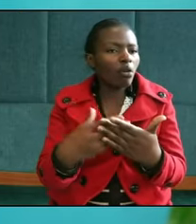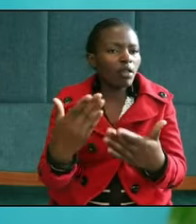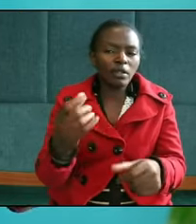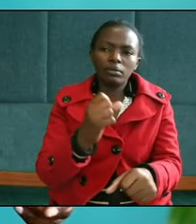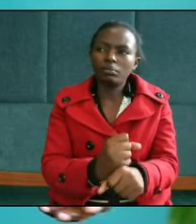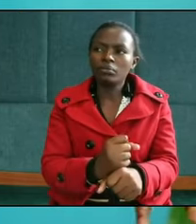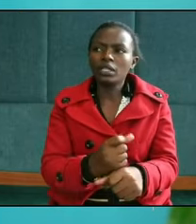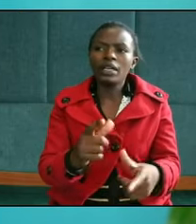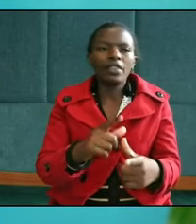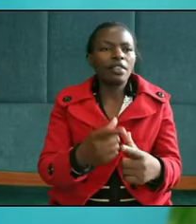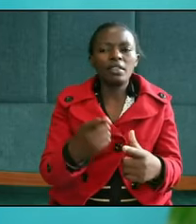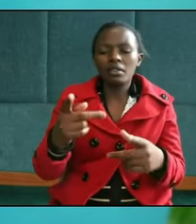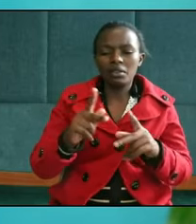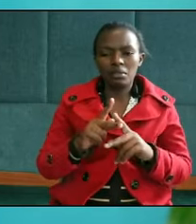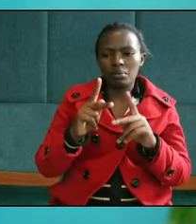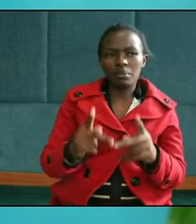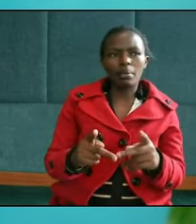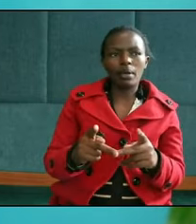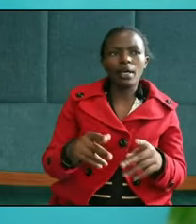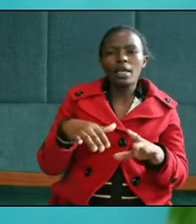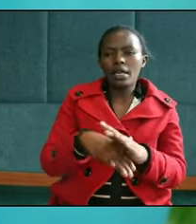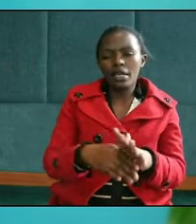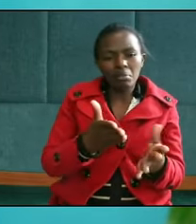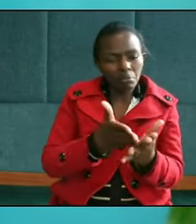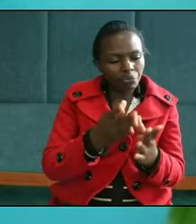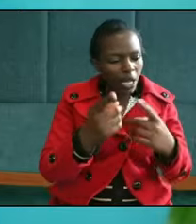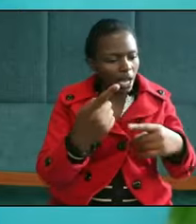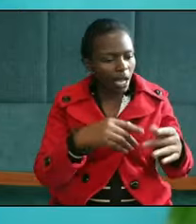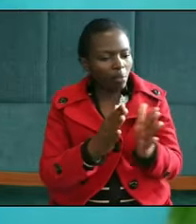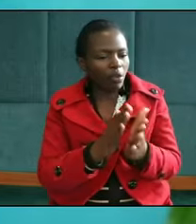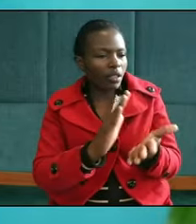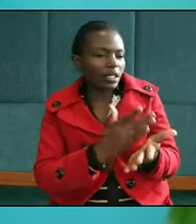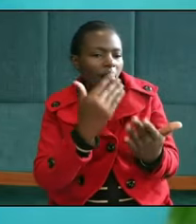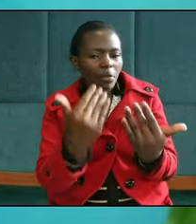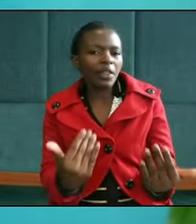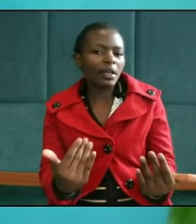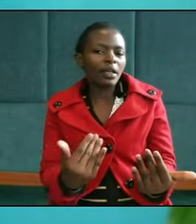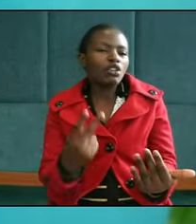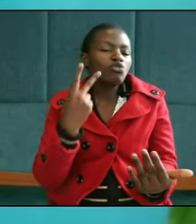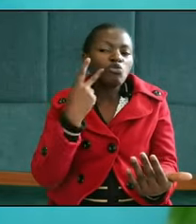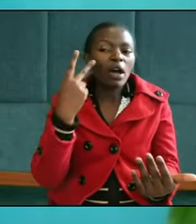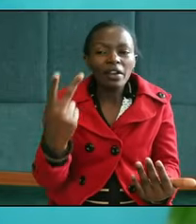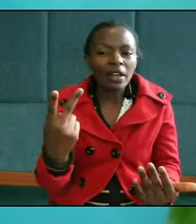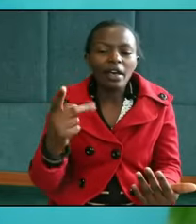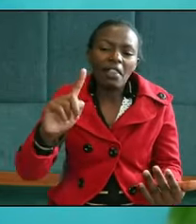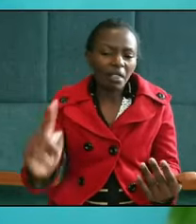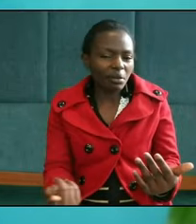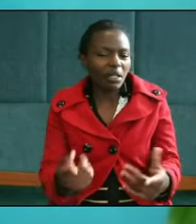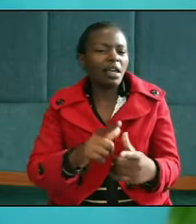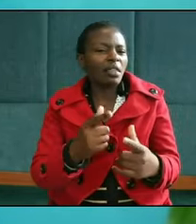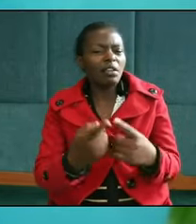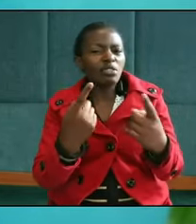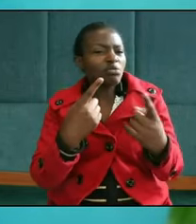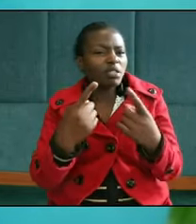And they bring something somewhere in the month of September. He brings another 200,000. And when we are in nominations, we want to elect